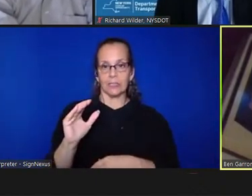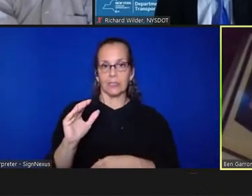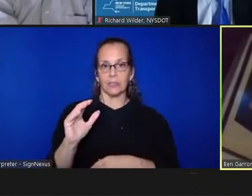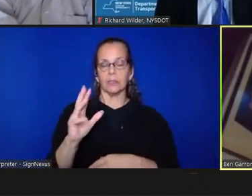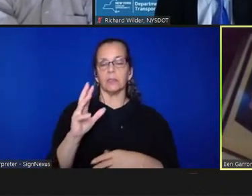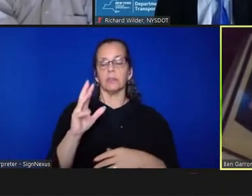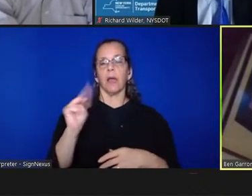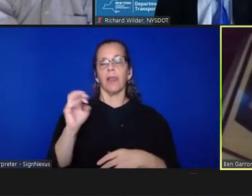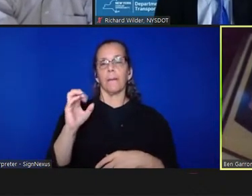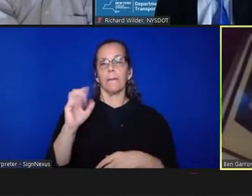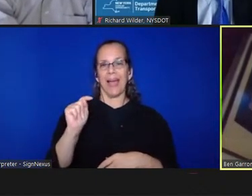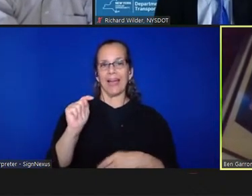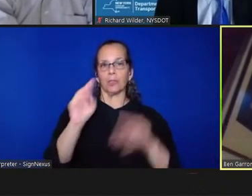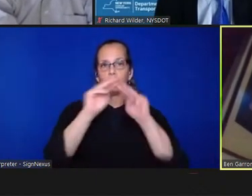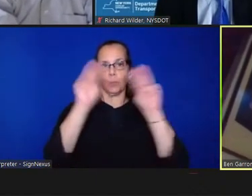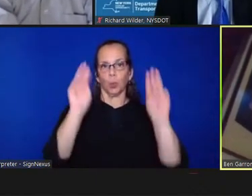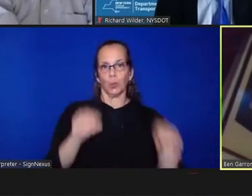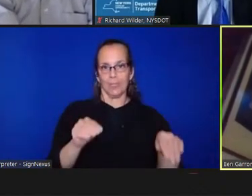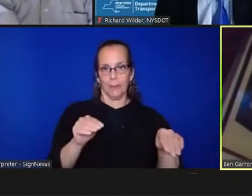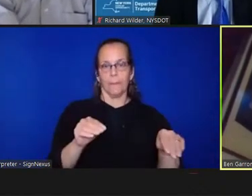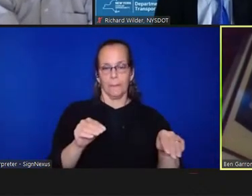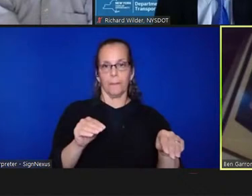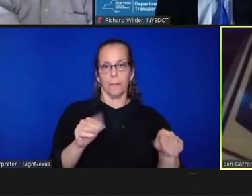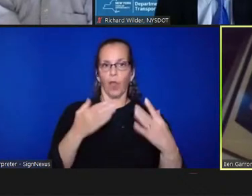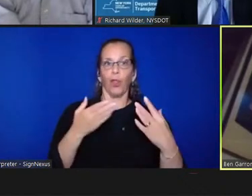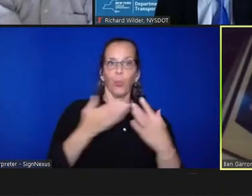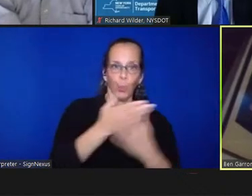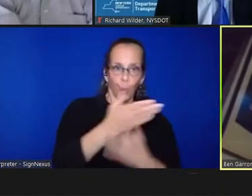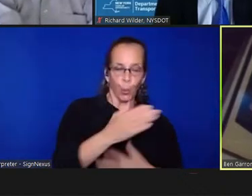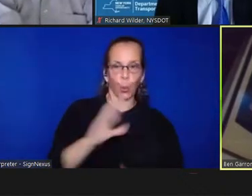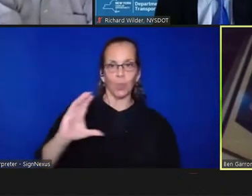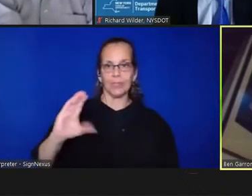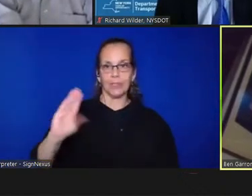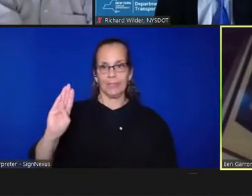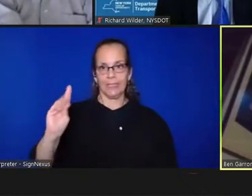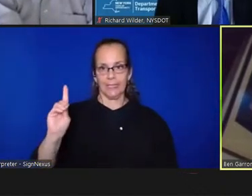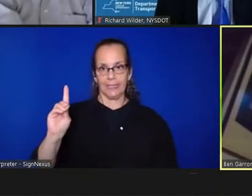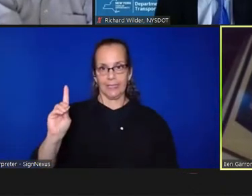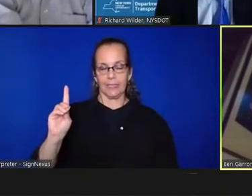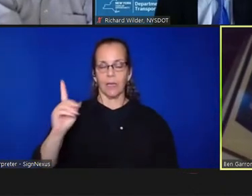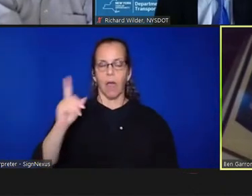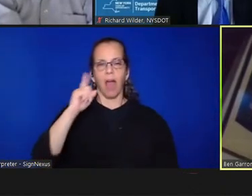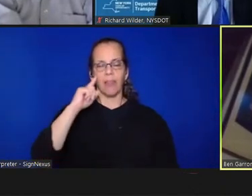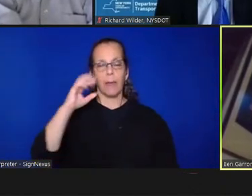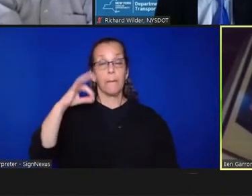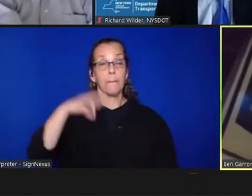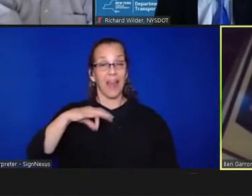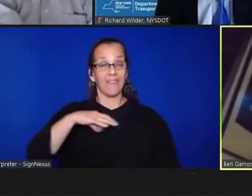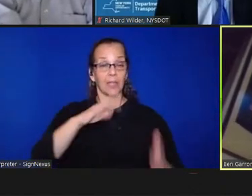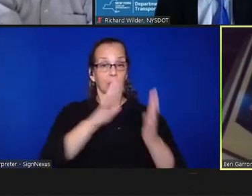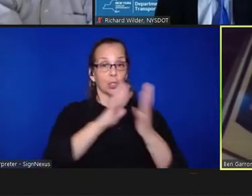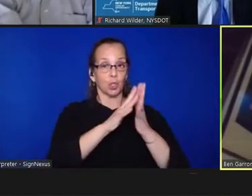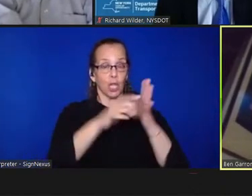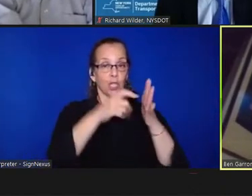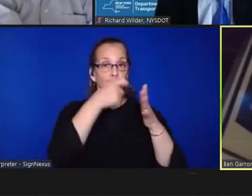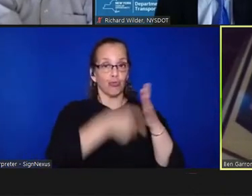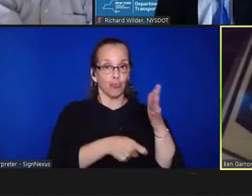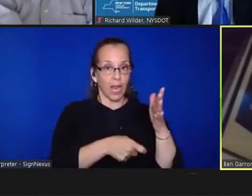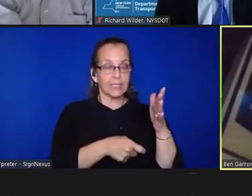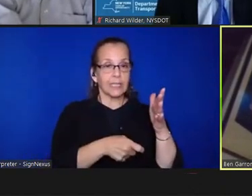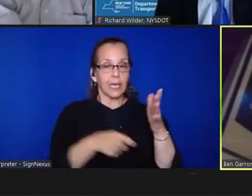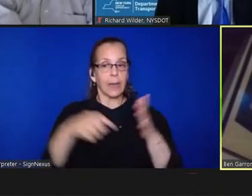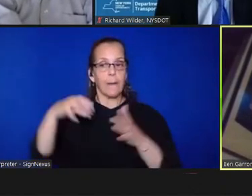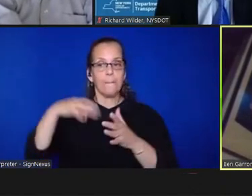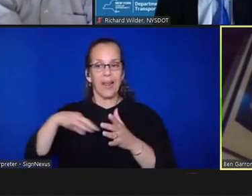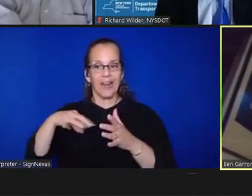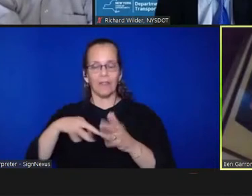through the central business district and I think the the uh benefits of congestion pricing um outweigh any